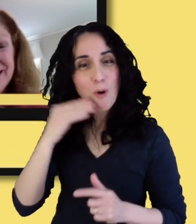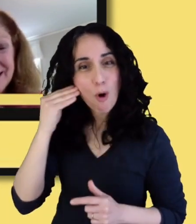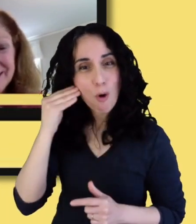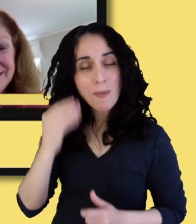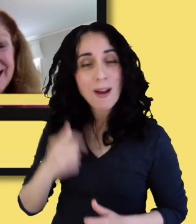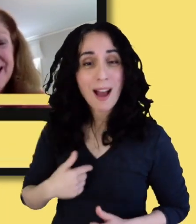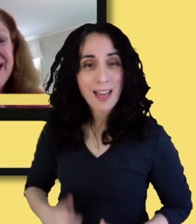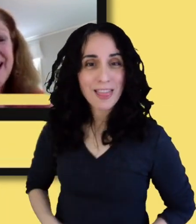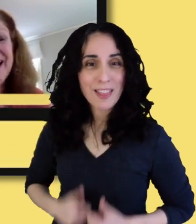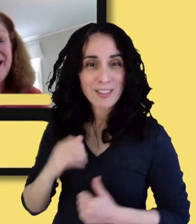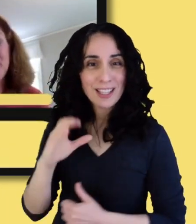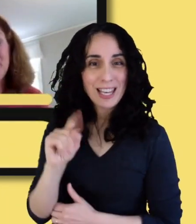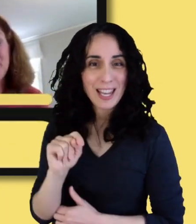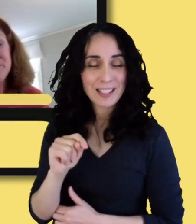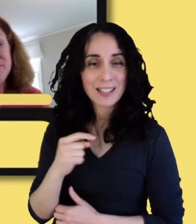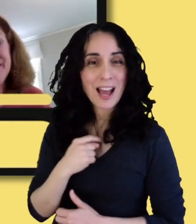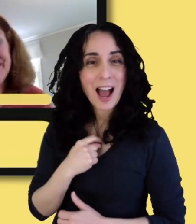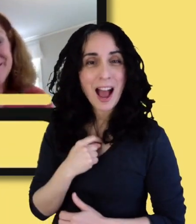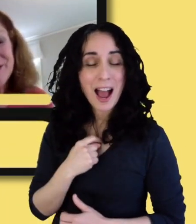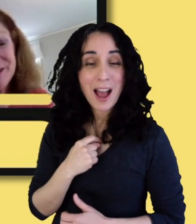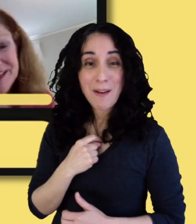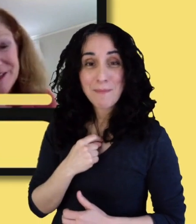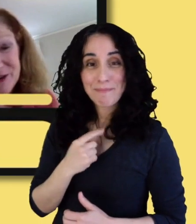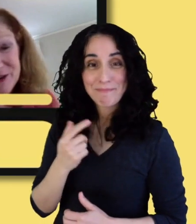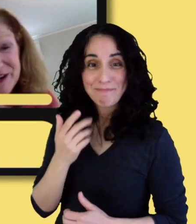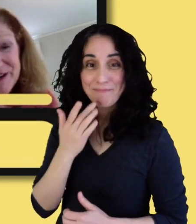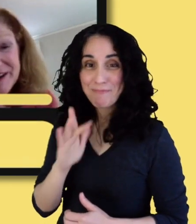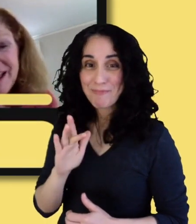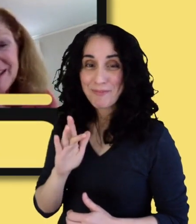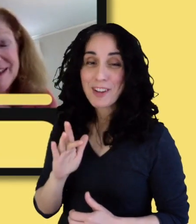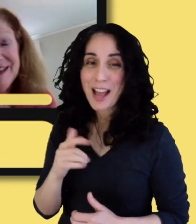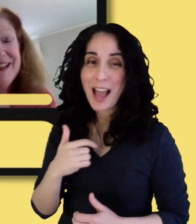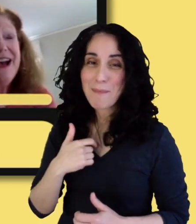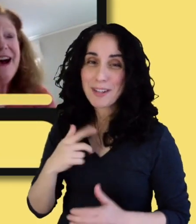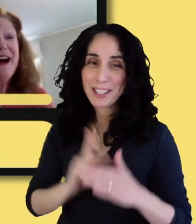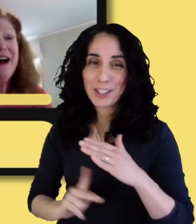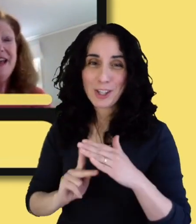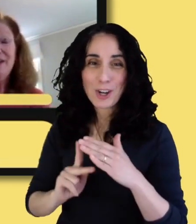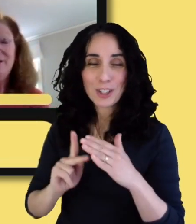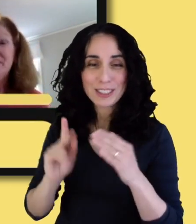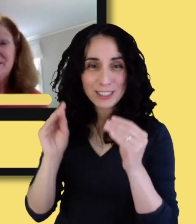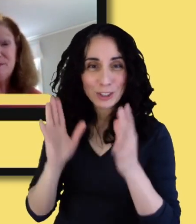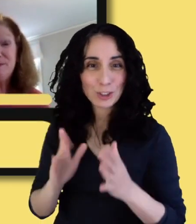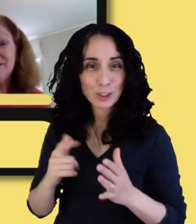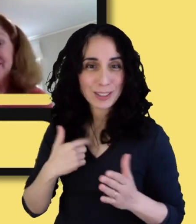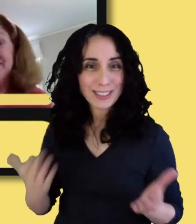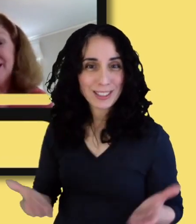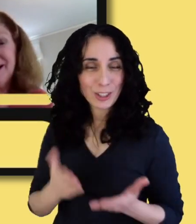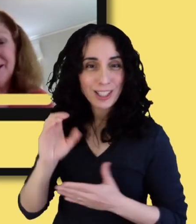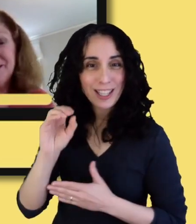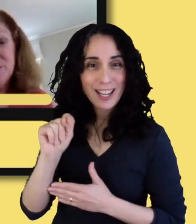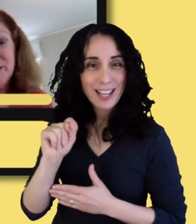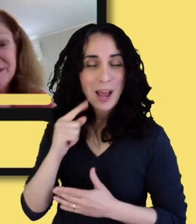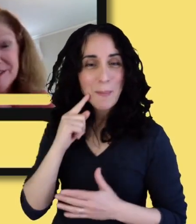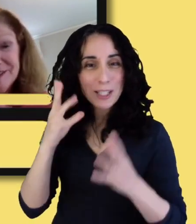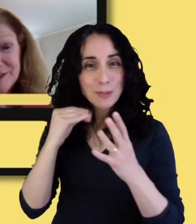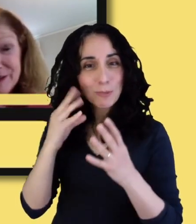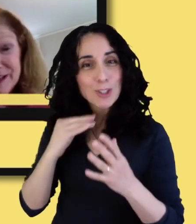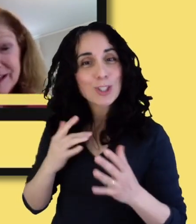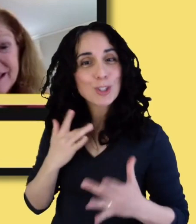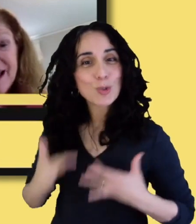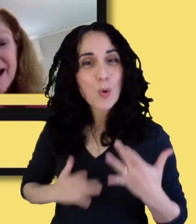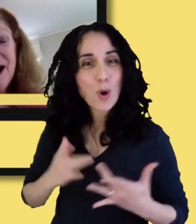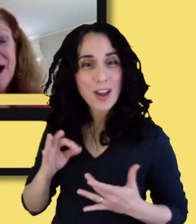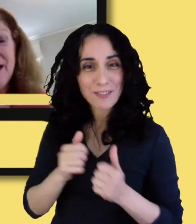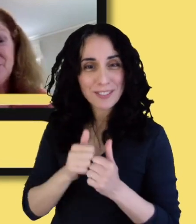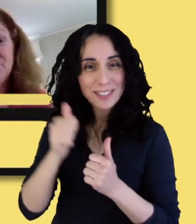live in Connecticut, and I have the privilege of being a kindergarten teacher here in Connecticut who is experiencing the joy of distance